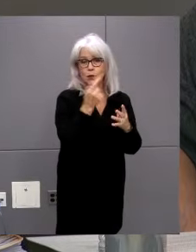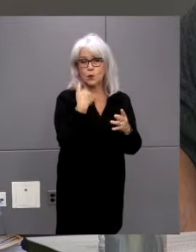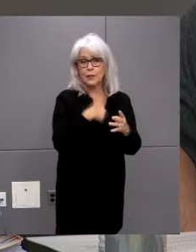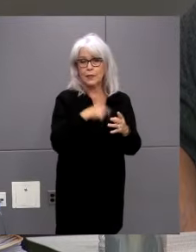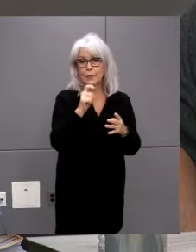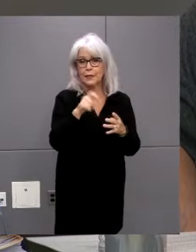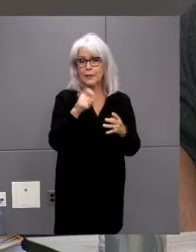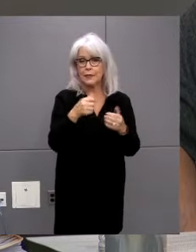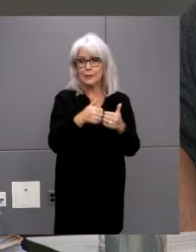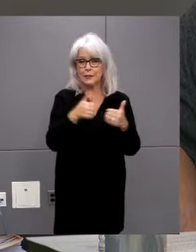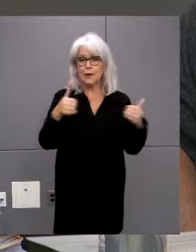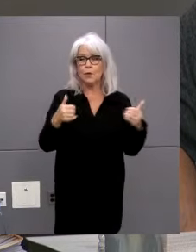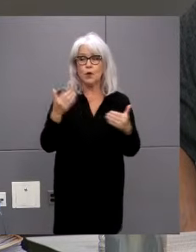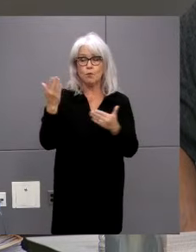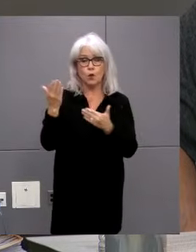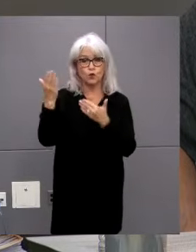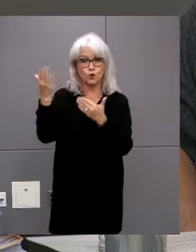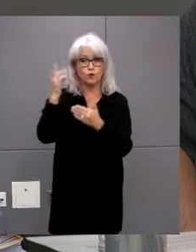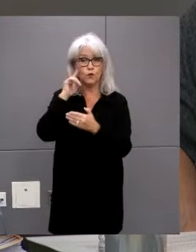these